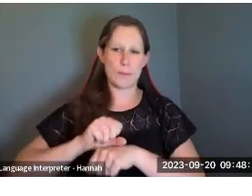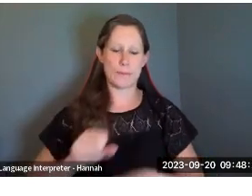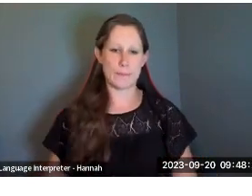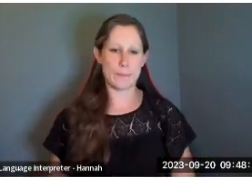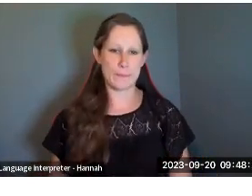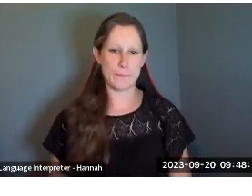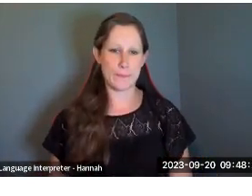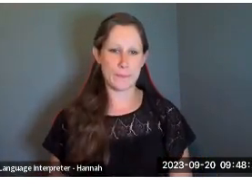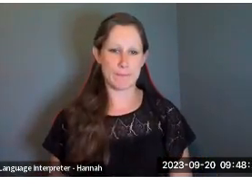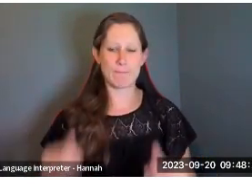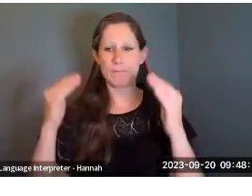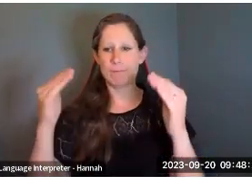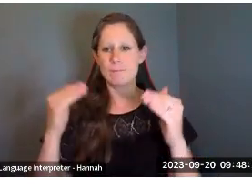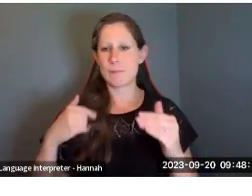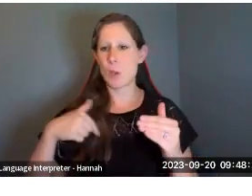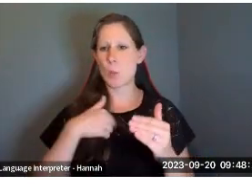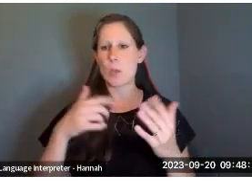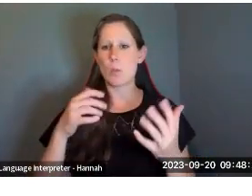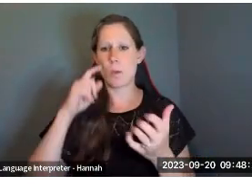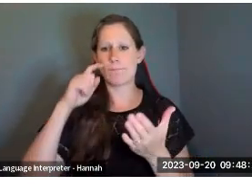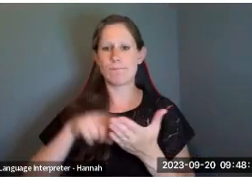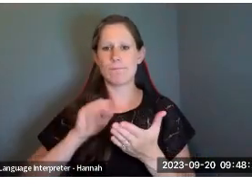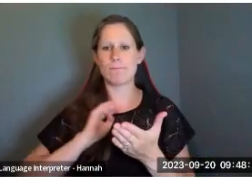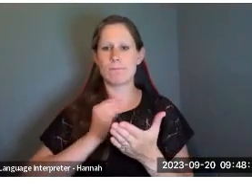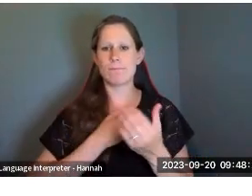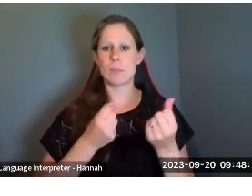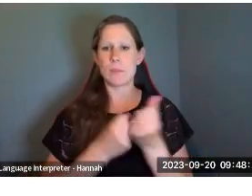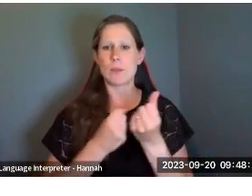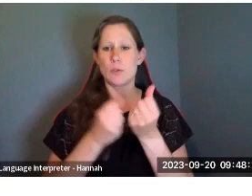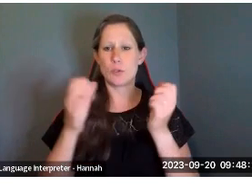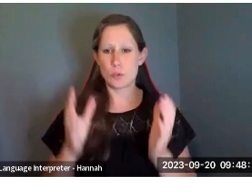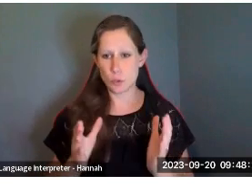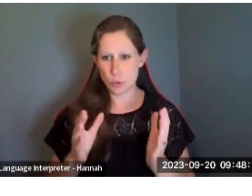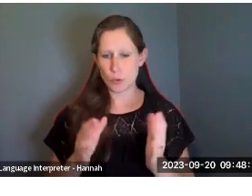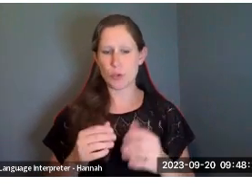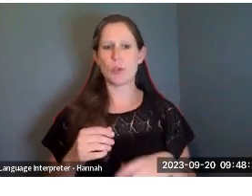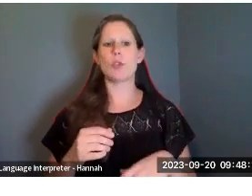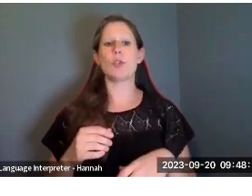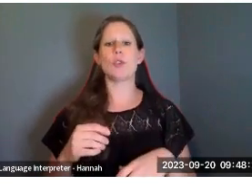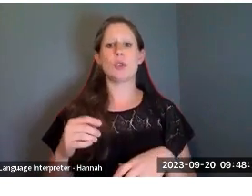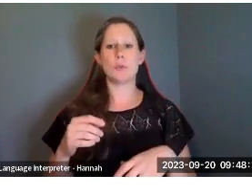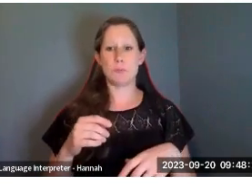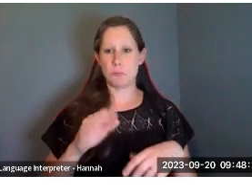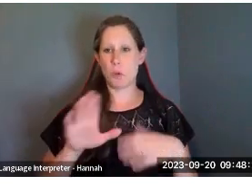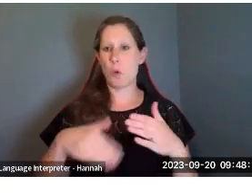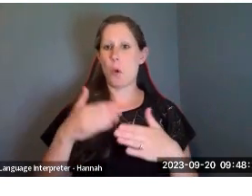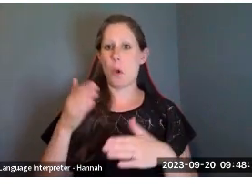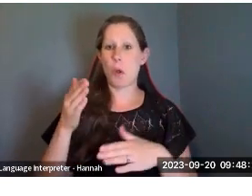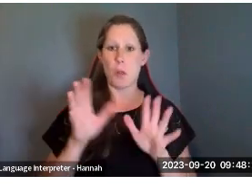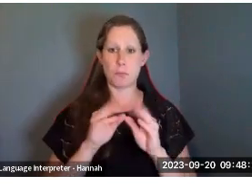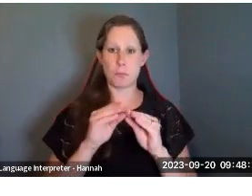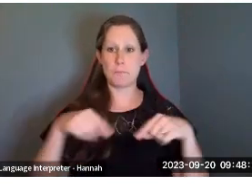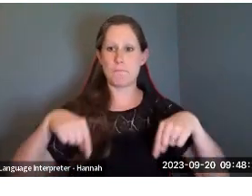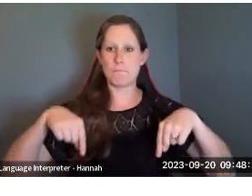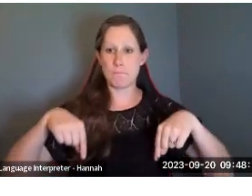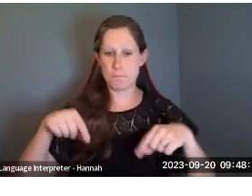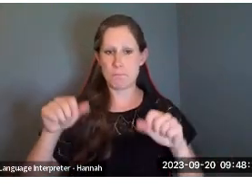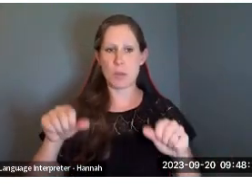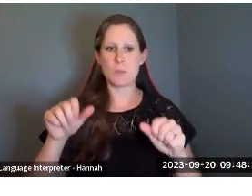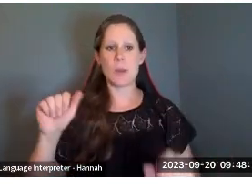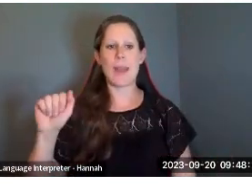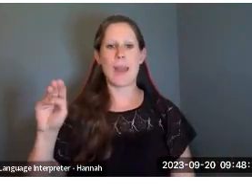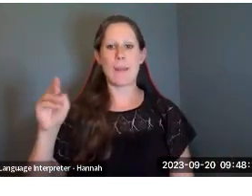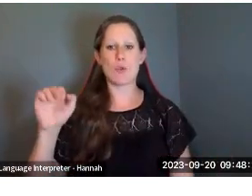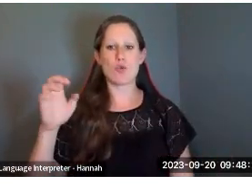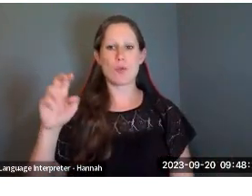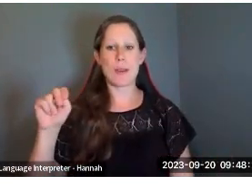We'd also like to acknowledge our sponsors that make these forums possible: Ameren, Illinois, Lighthouse for the